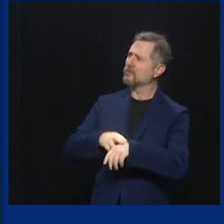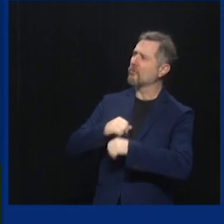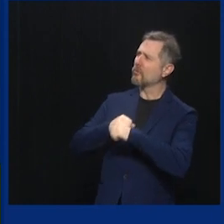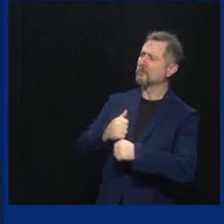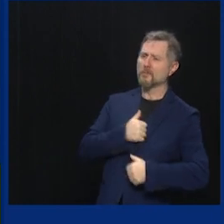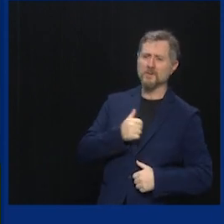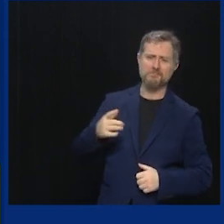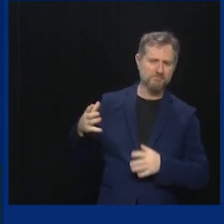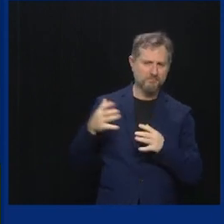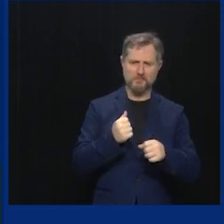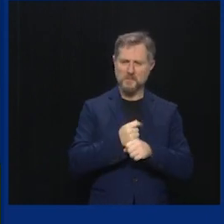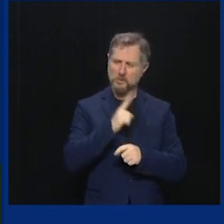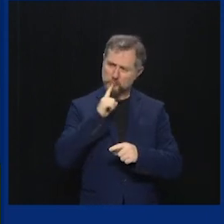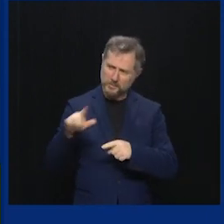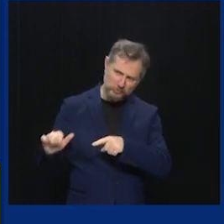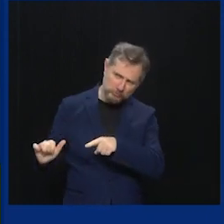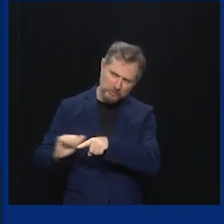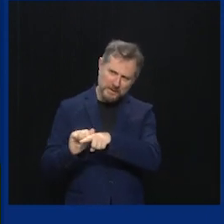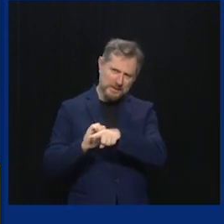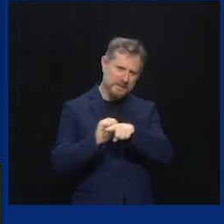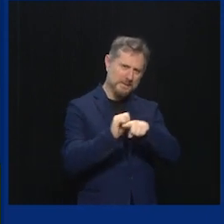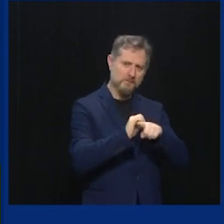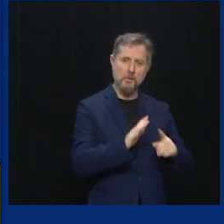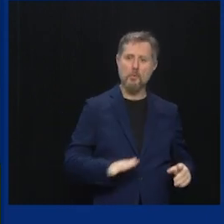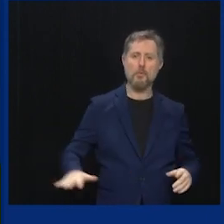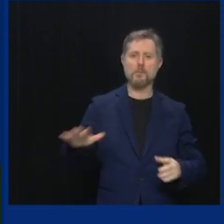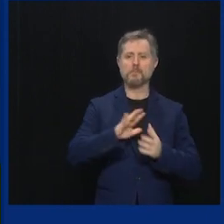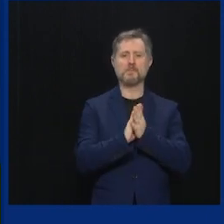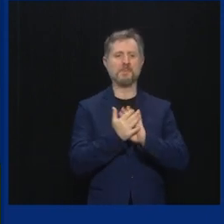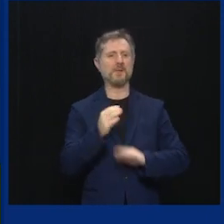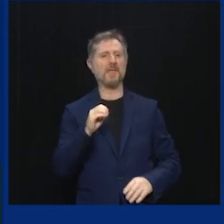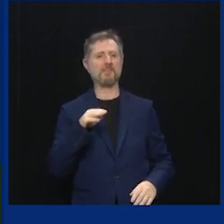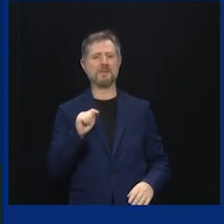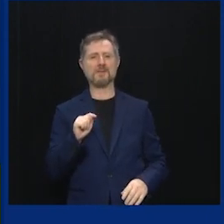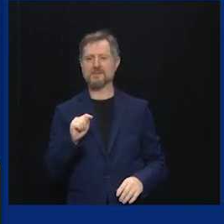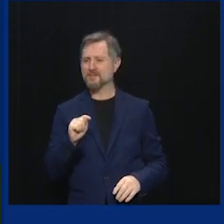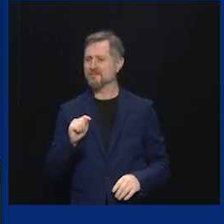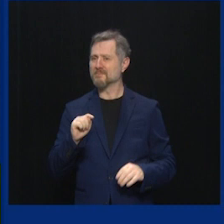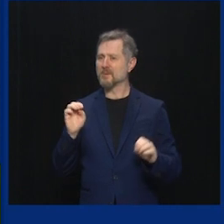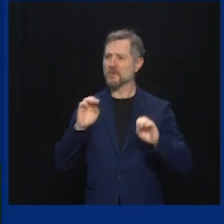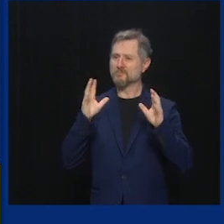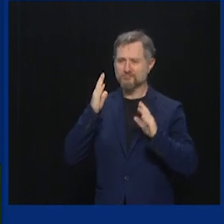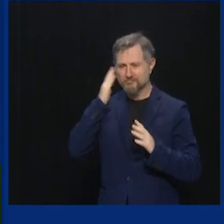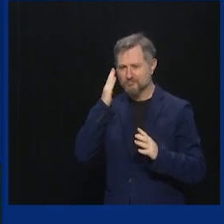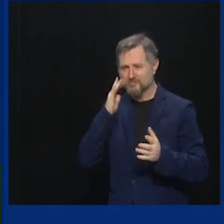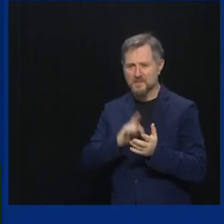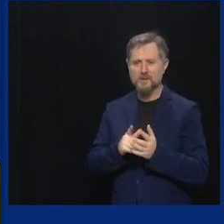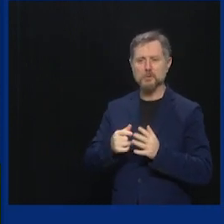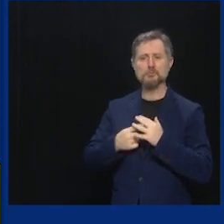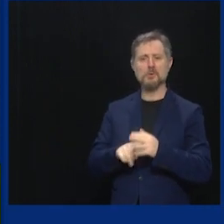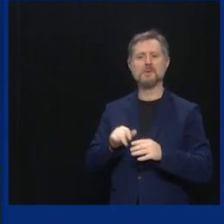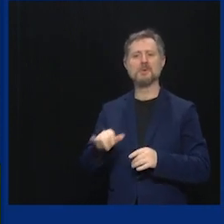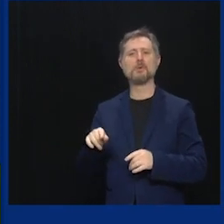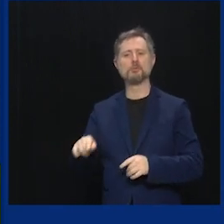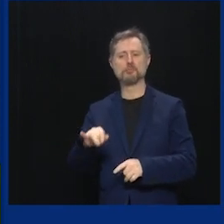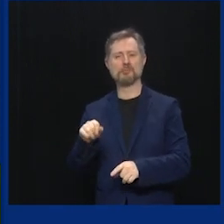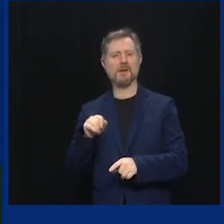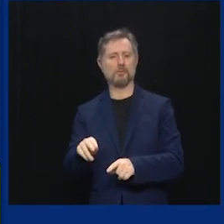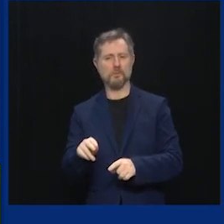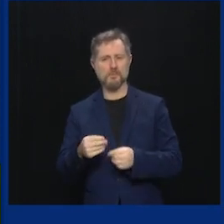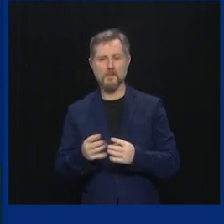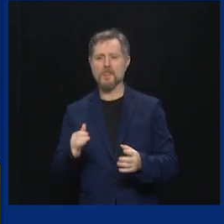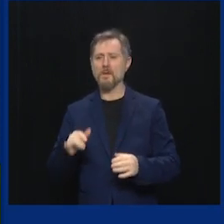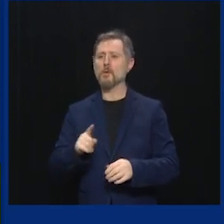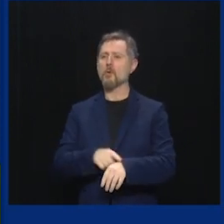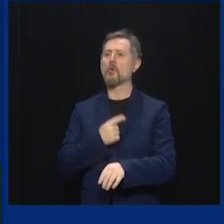getting training to be EMTs, because we never know where we're going to need them. This won't start tomorrow. We'll start in January. It's a longer-term